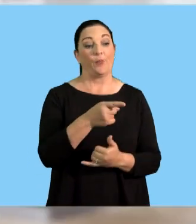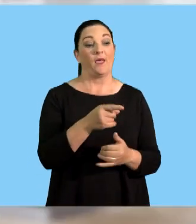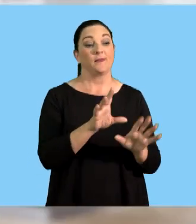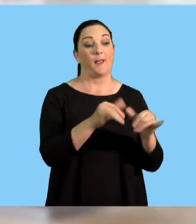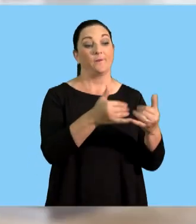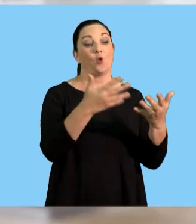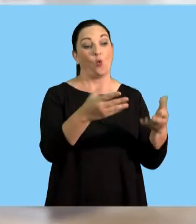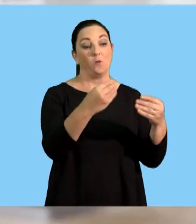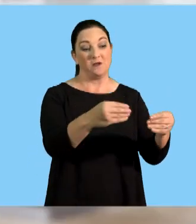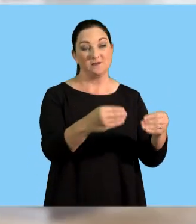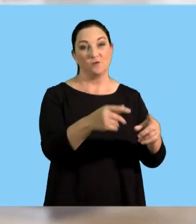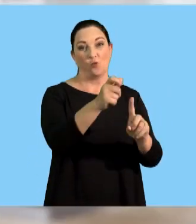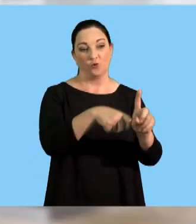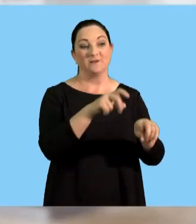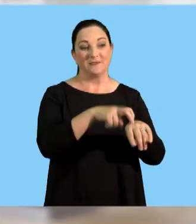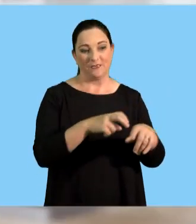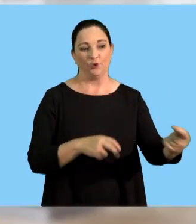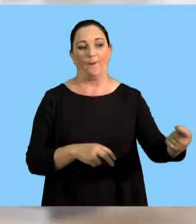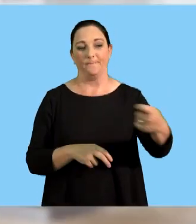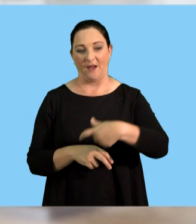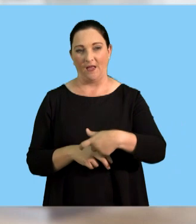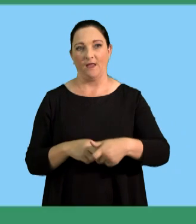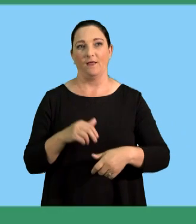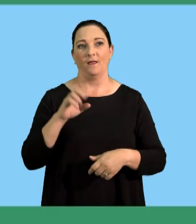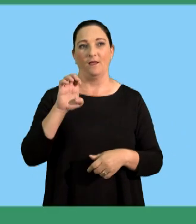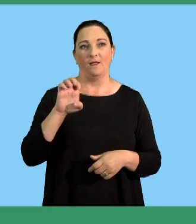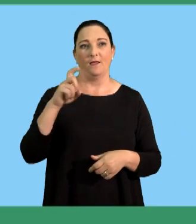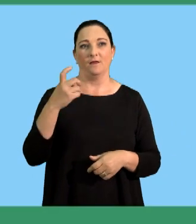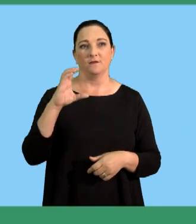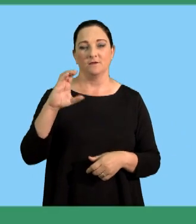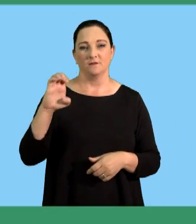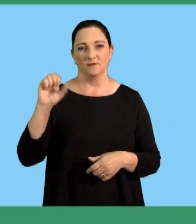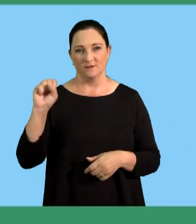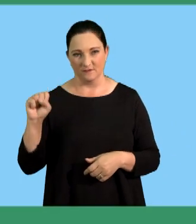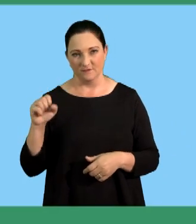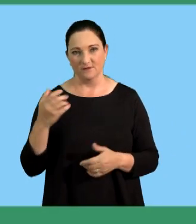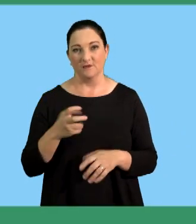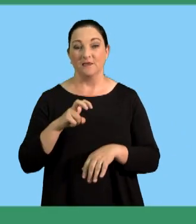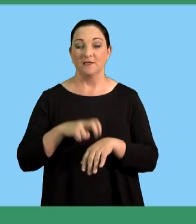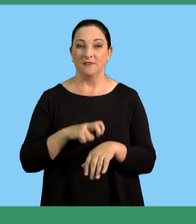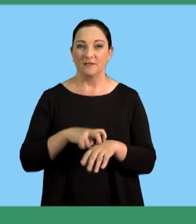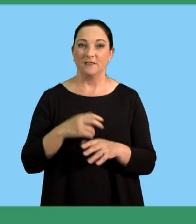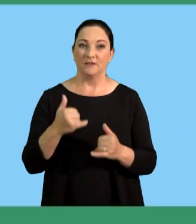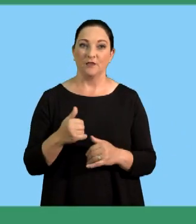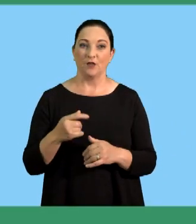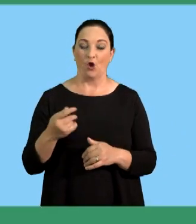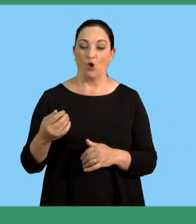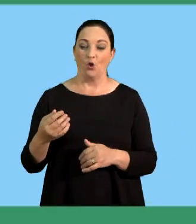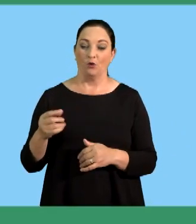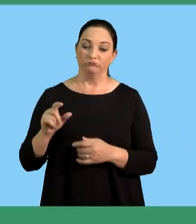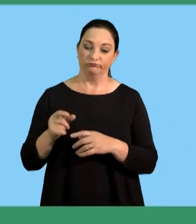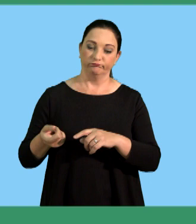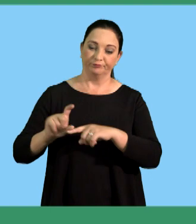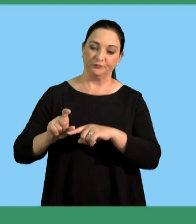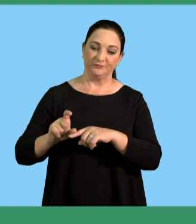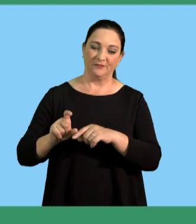or the business has to pay what we call excess. Now, excess payment keeps the insurance premium lower and